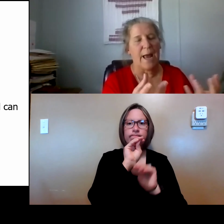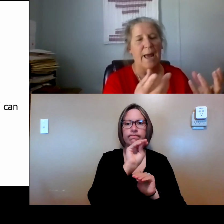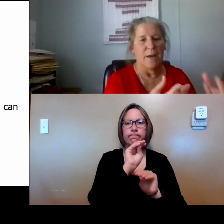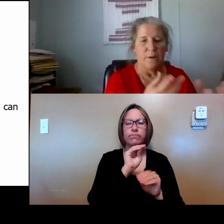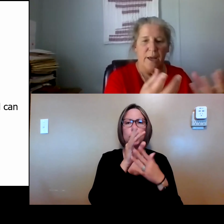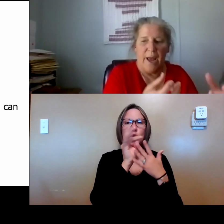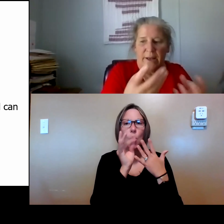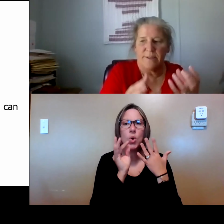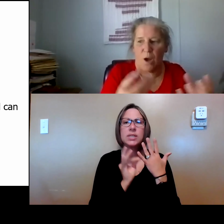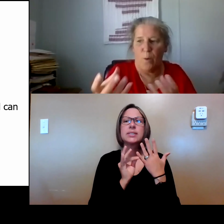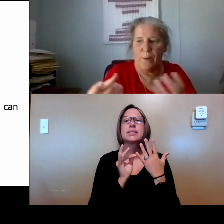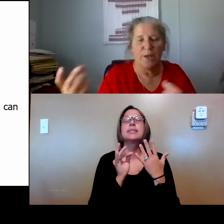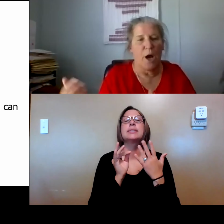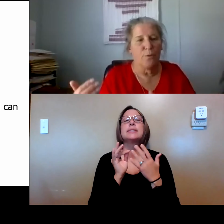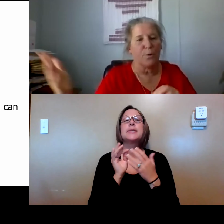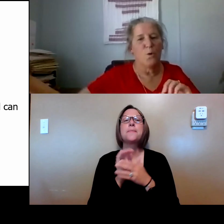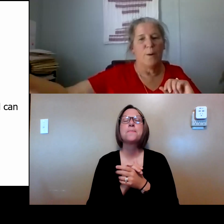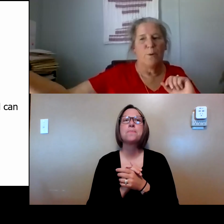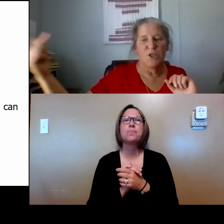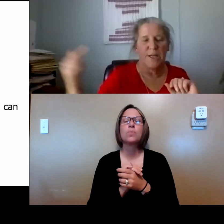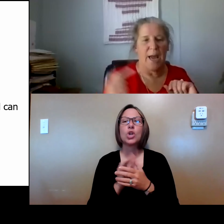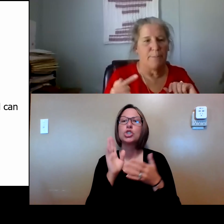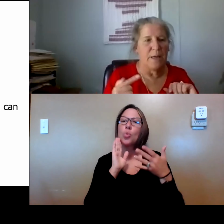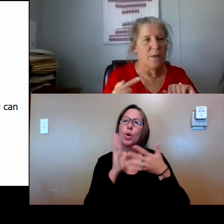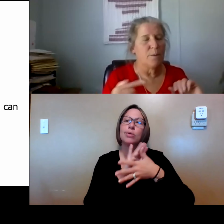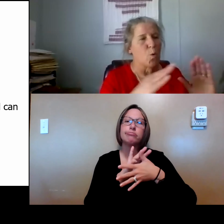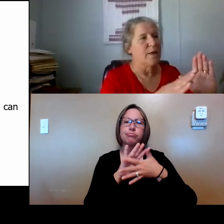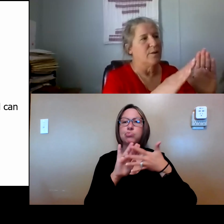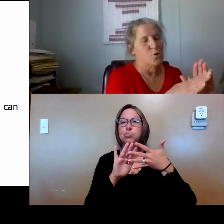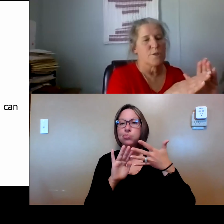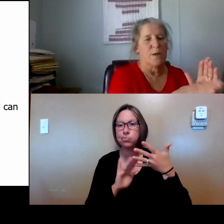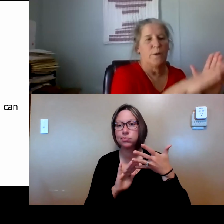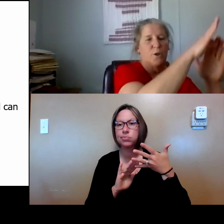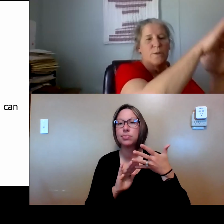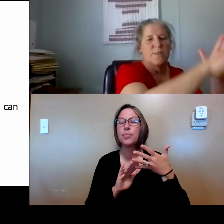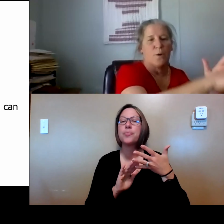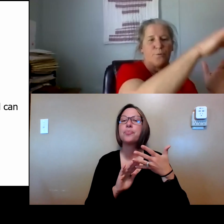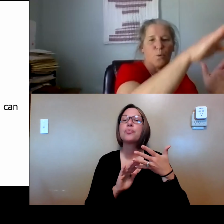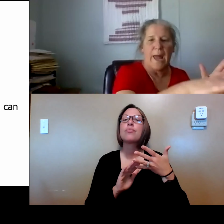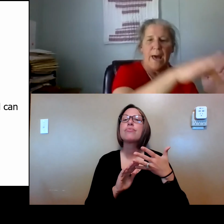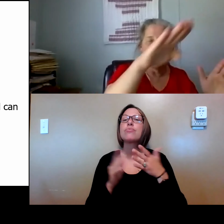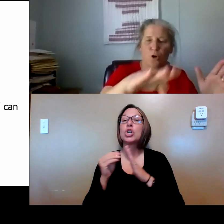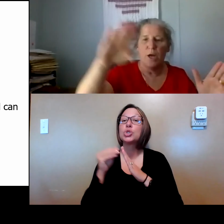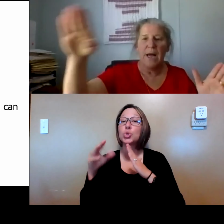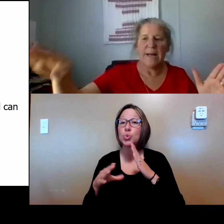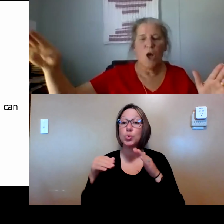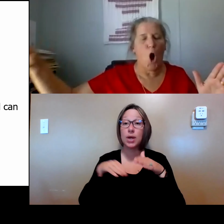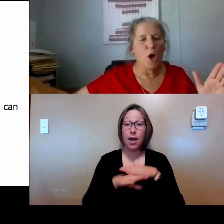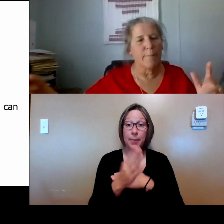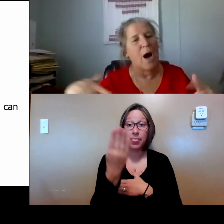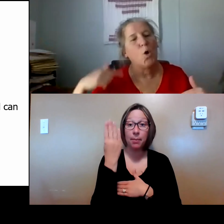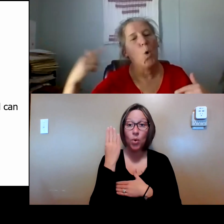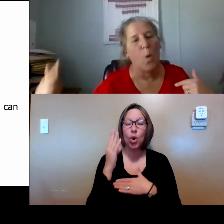the day. And so we would go through, and when she came in the morning, the first thing we do was go through her calendar